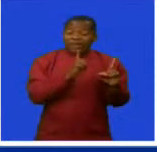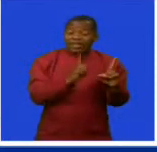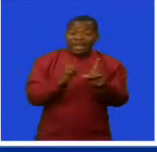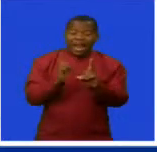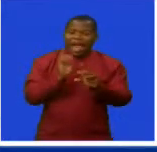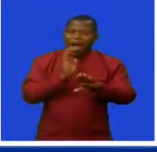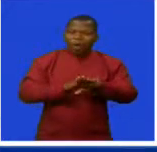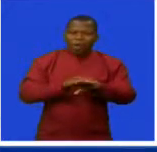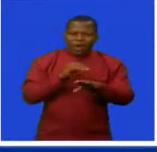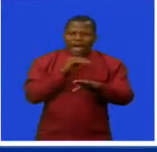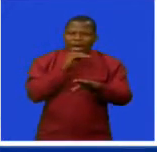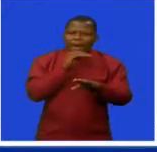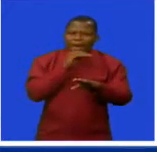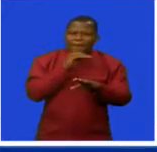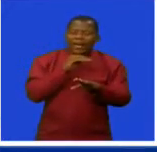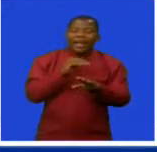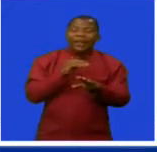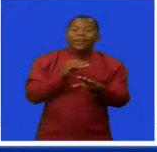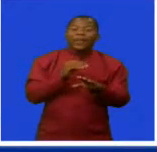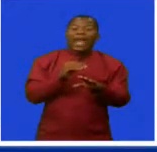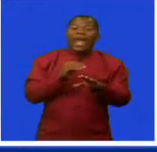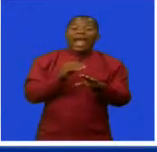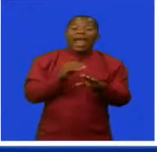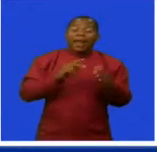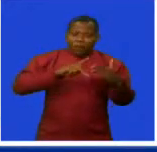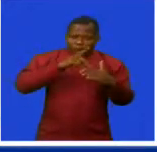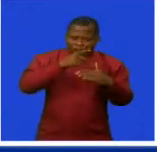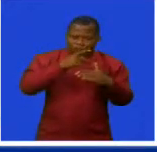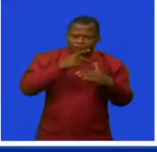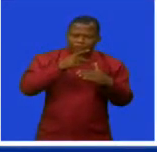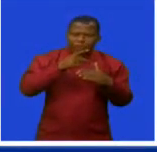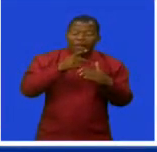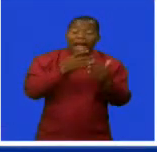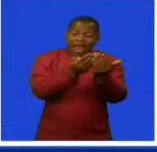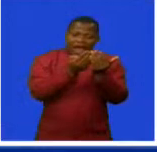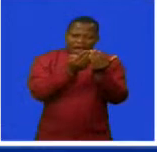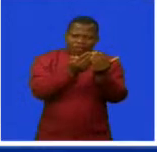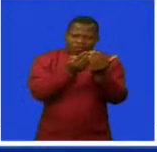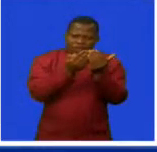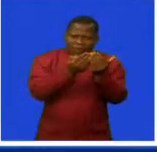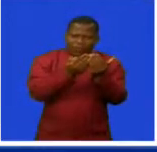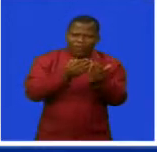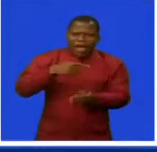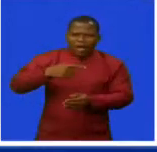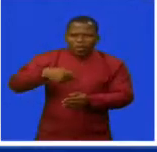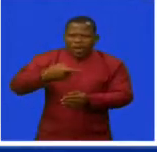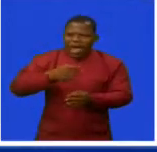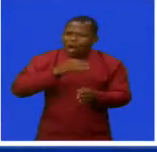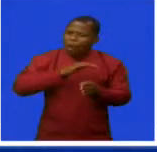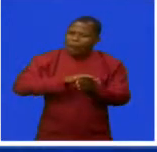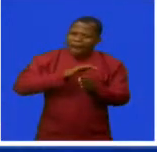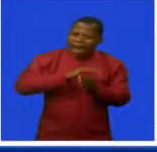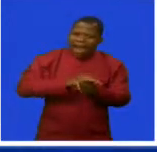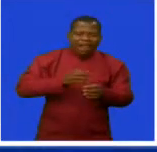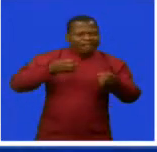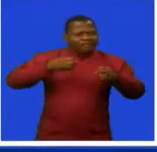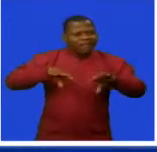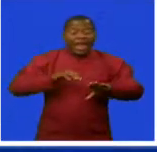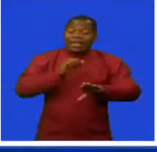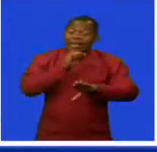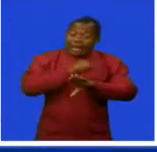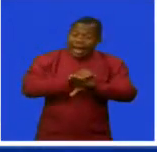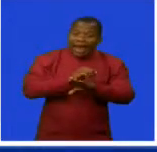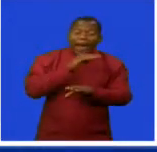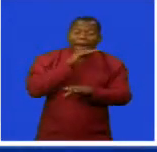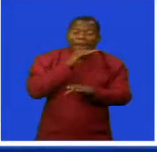to begin and probably end up addressing the wrong priorities, as often